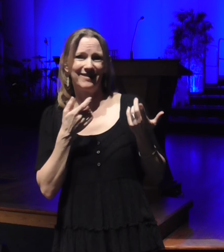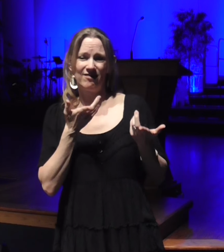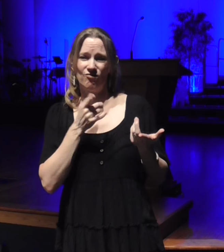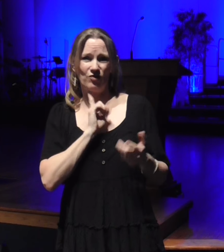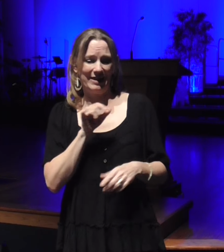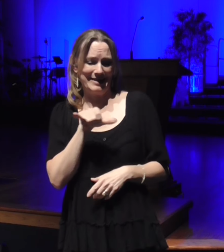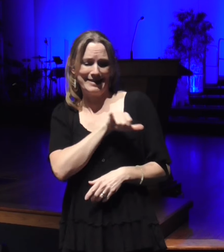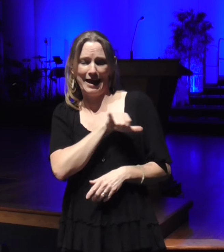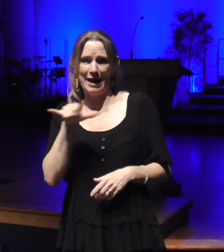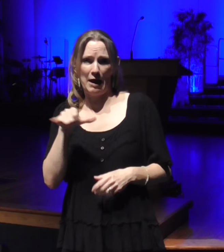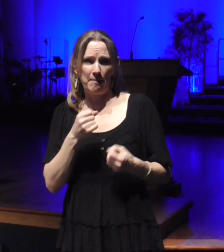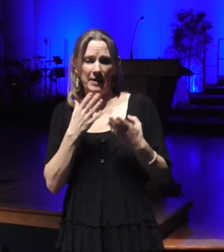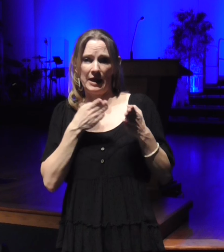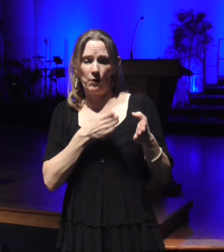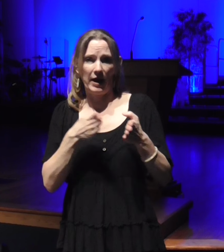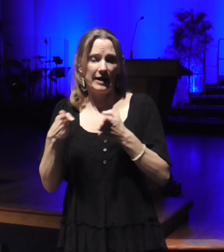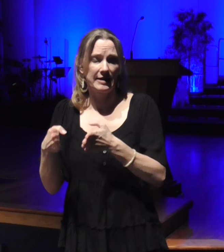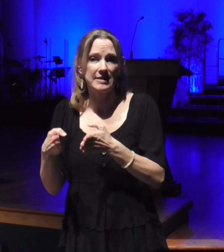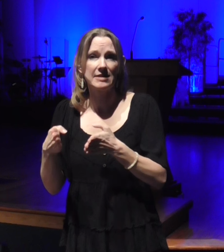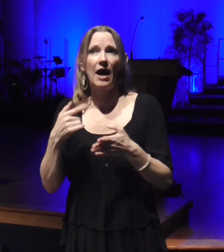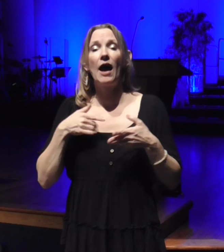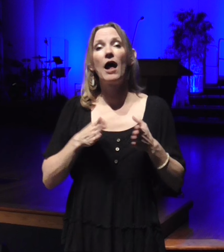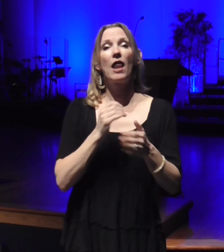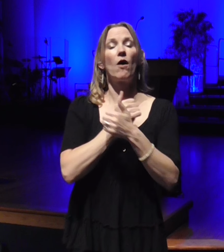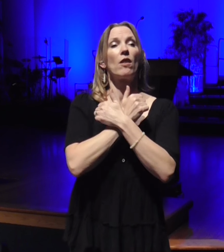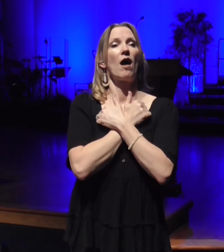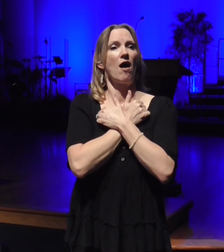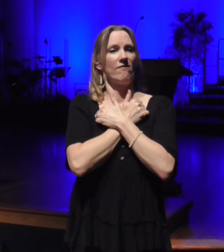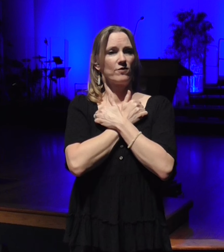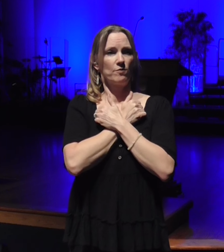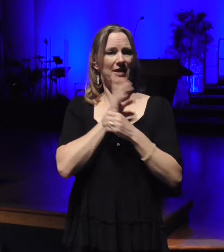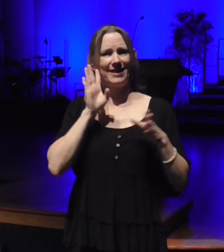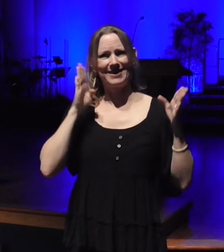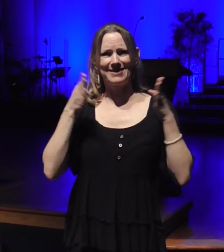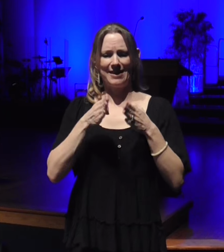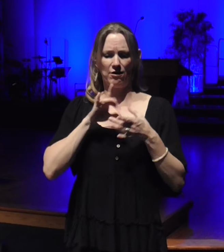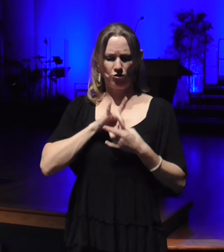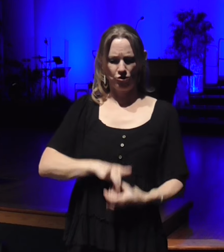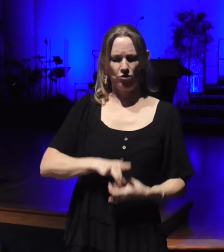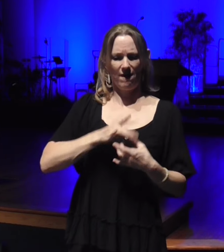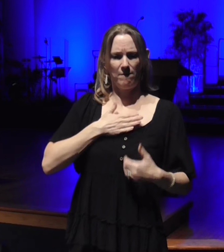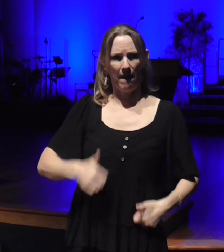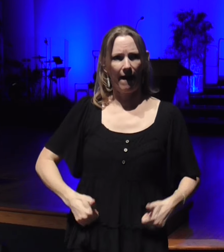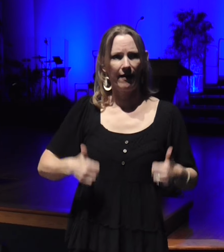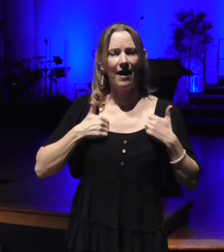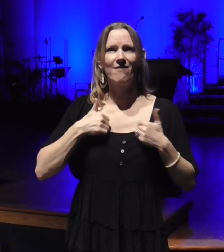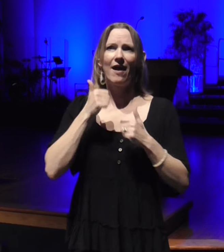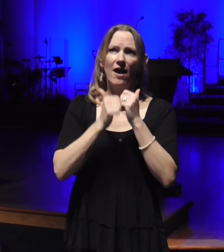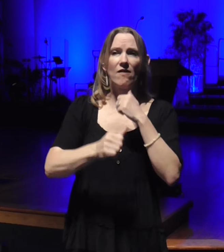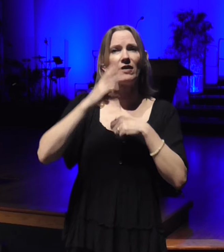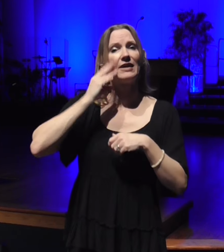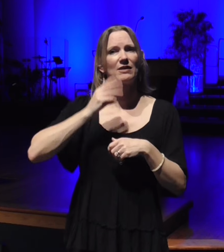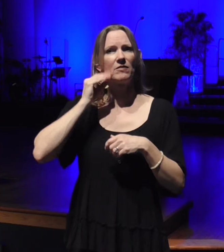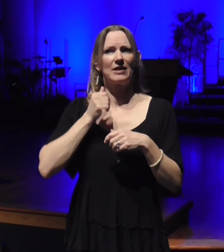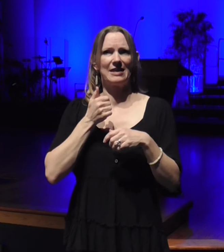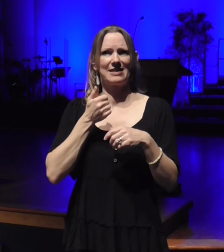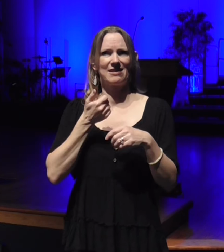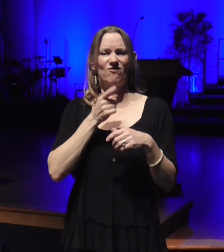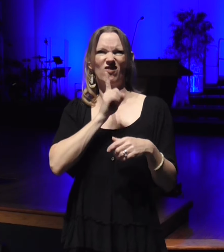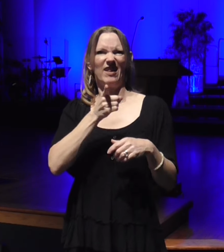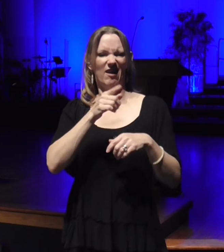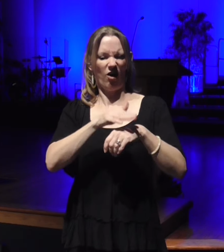thing. I allow love to be the center of my life, calling every experience as an opportunity to love just